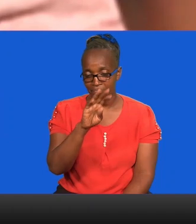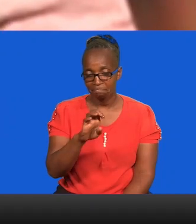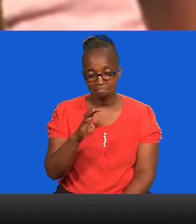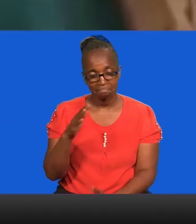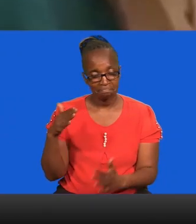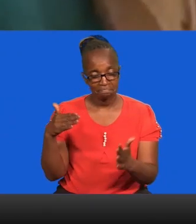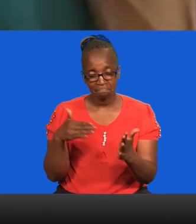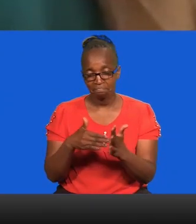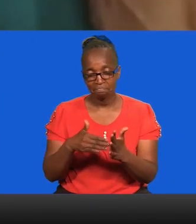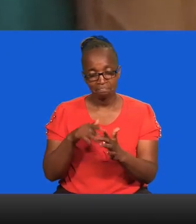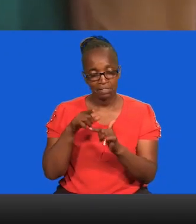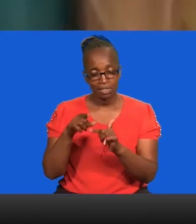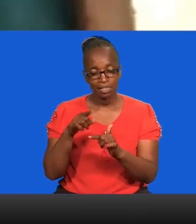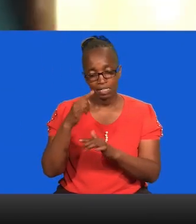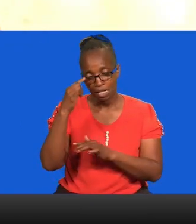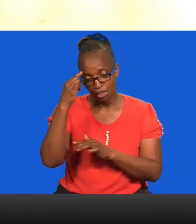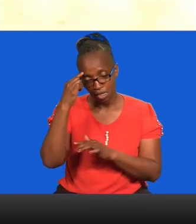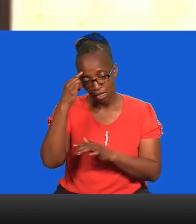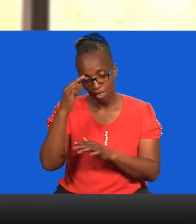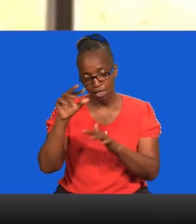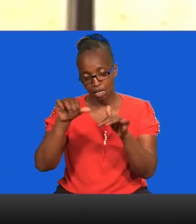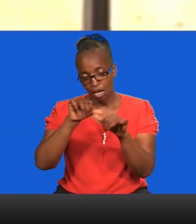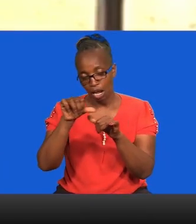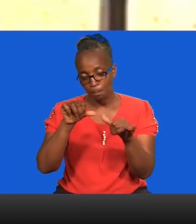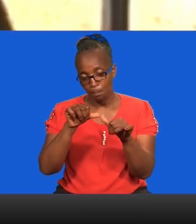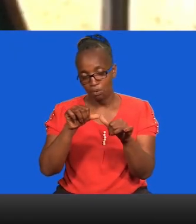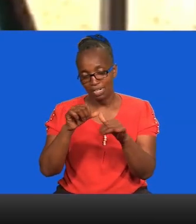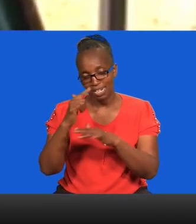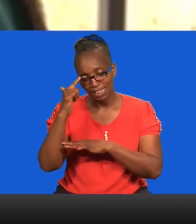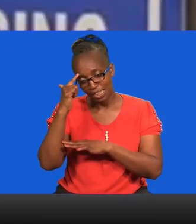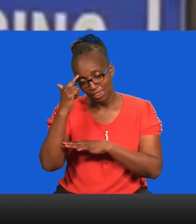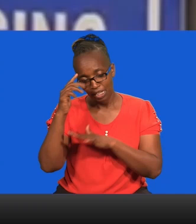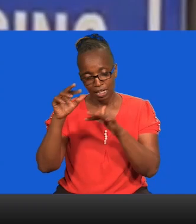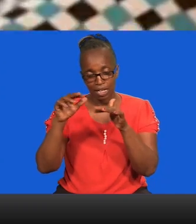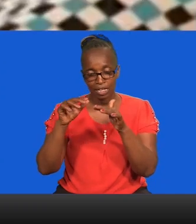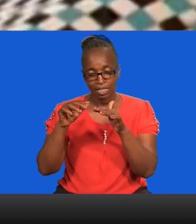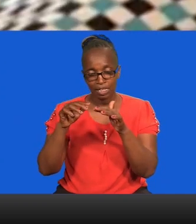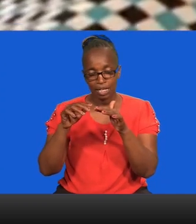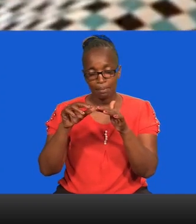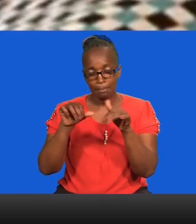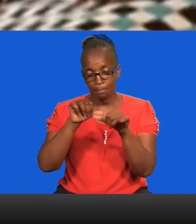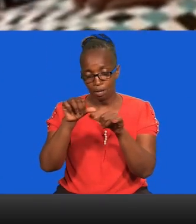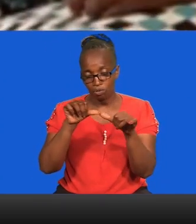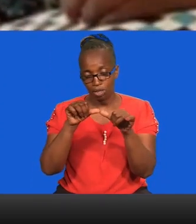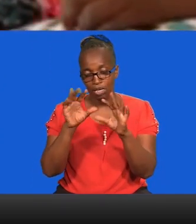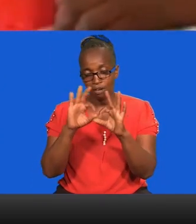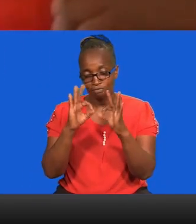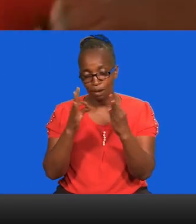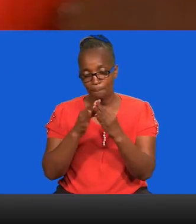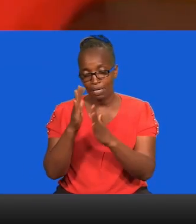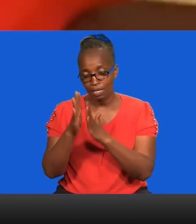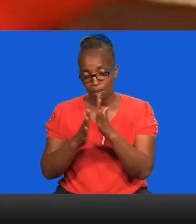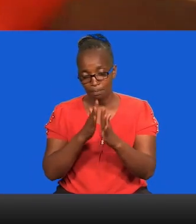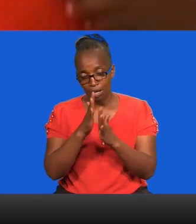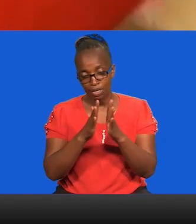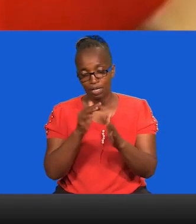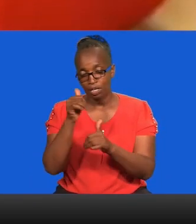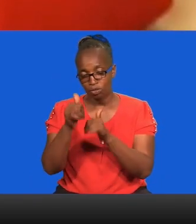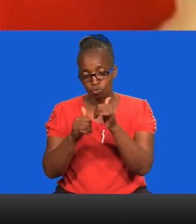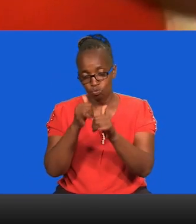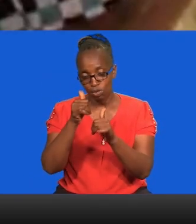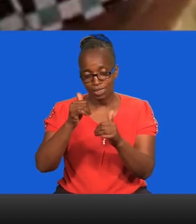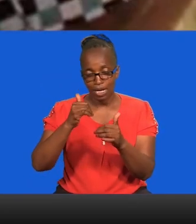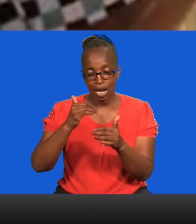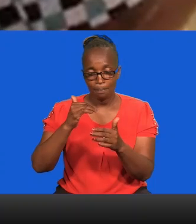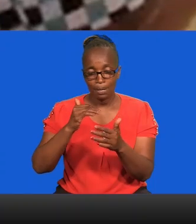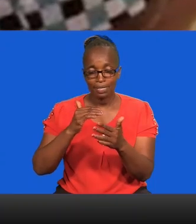hayo yanayozingira swala la kupanga uzazi, akisema kuwa kupanga uzazi ni salama na imekwisha dhibitishwa